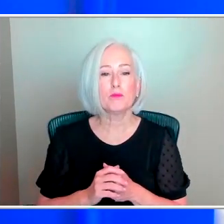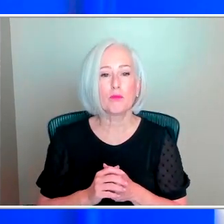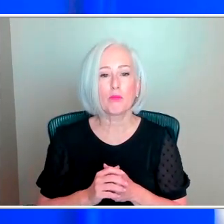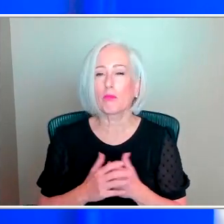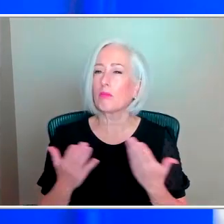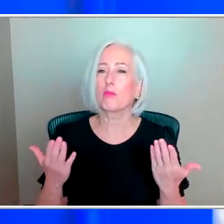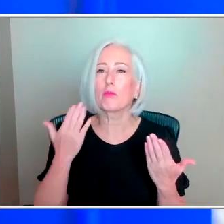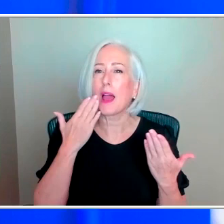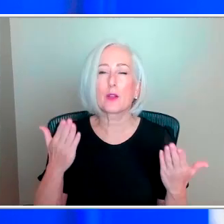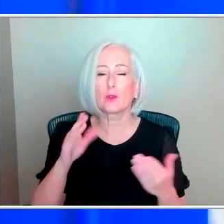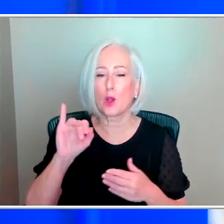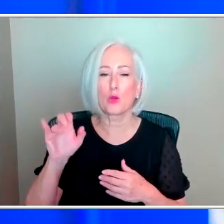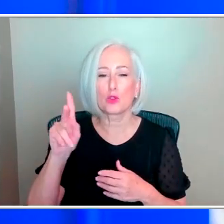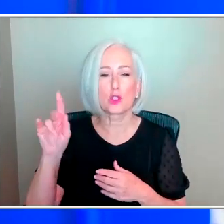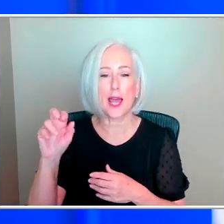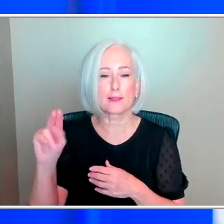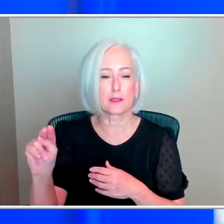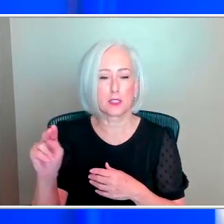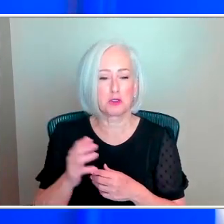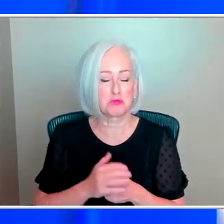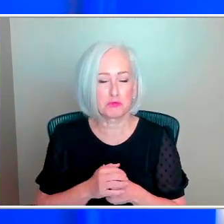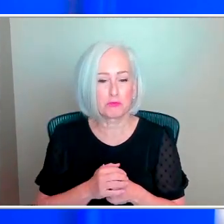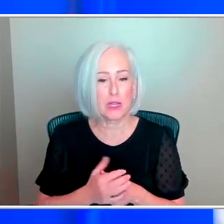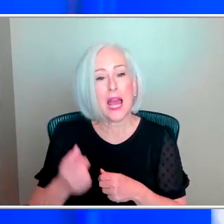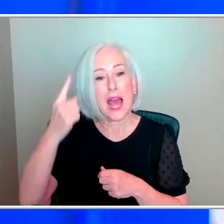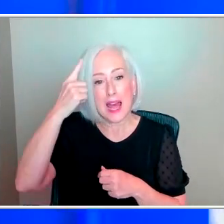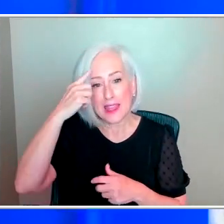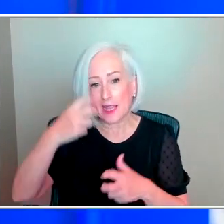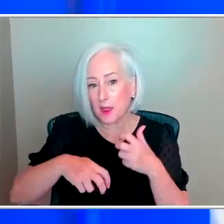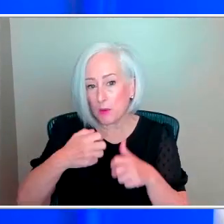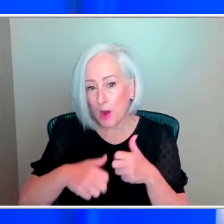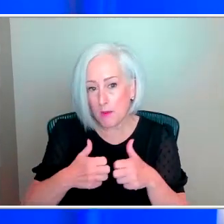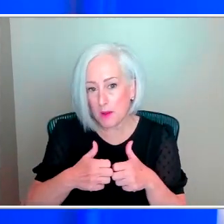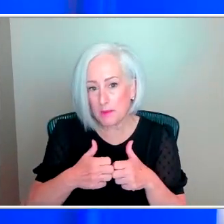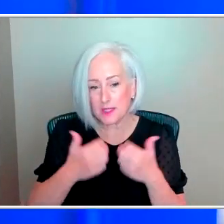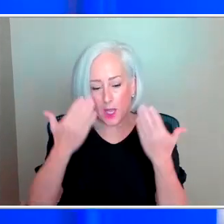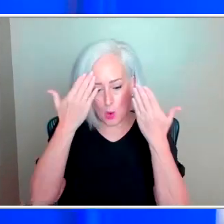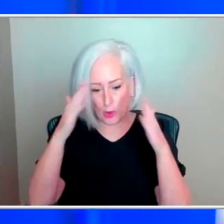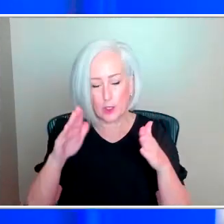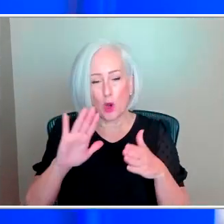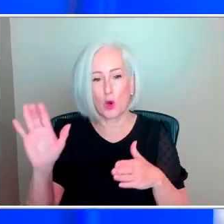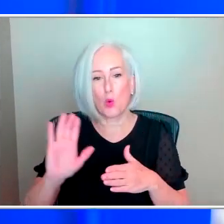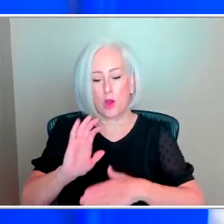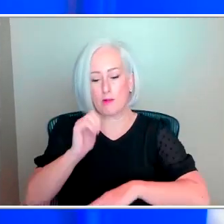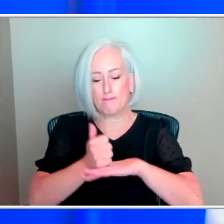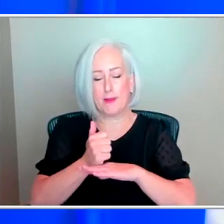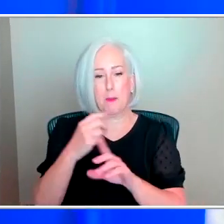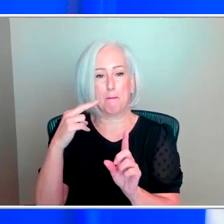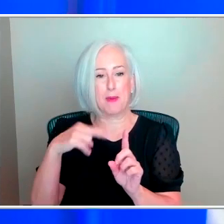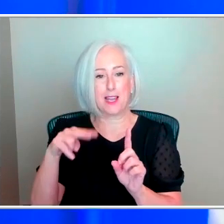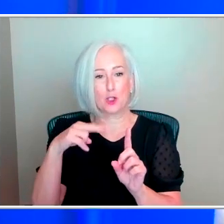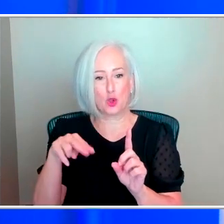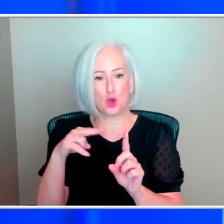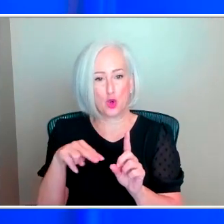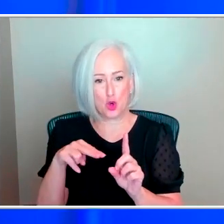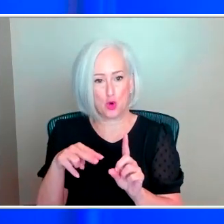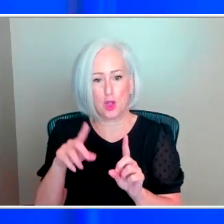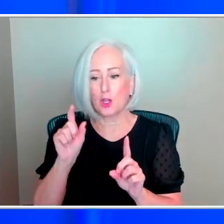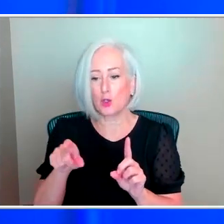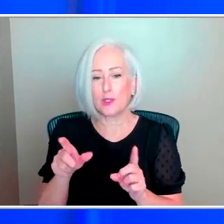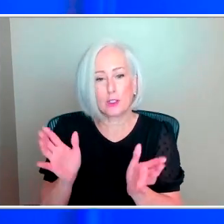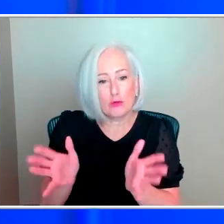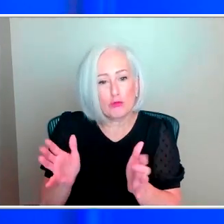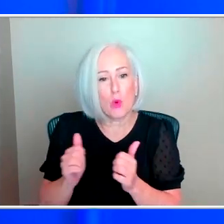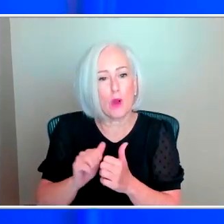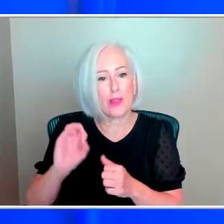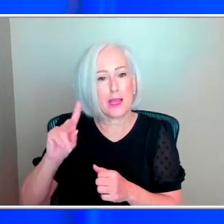about Jackson. And I think the problem is we don't know exactly where those monitors sit, and you'd have to talk to the EPA and maybe some of the folks